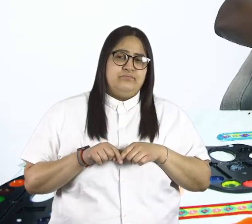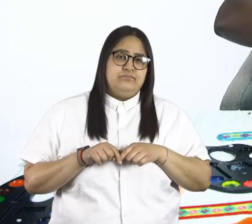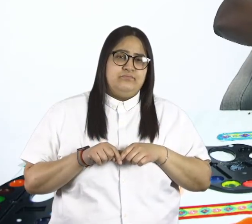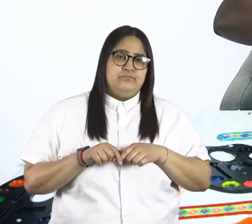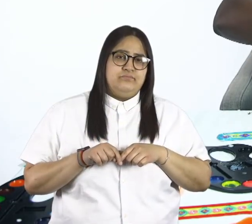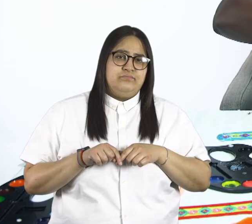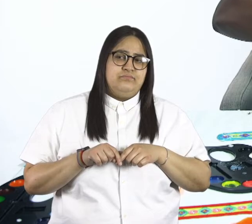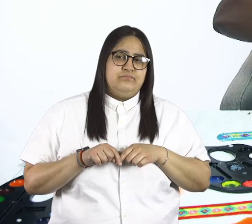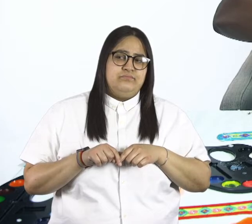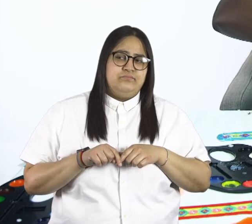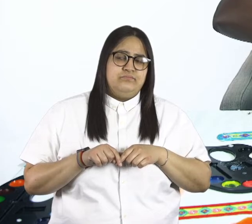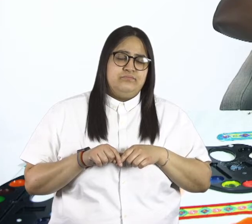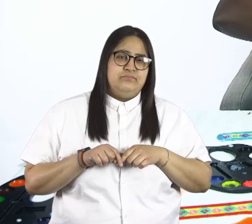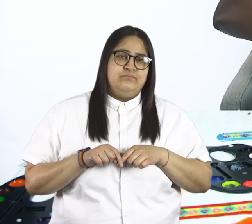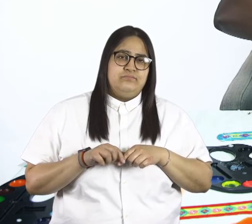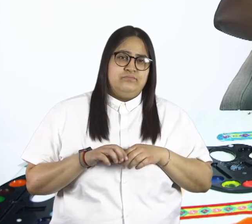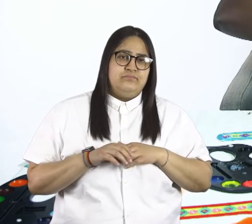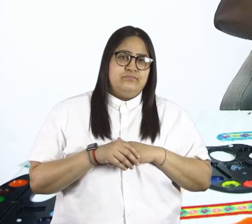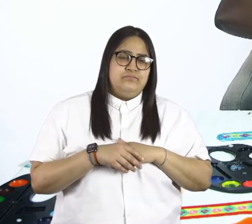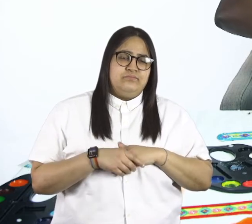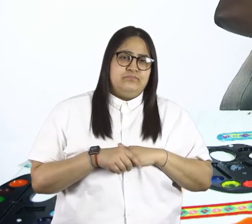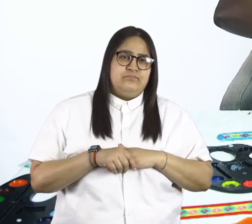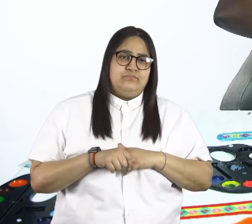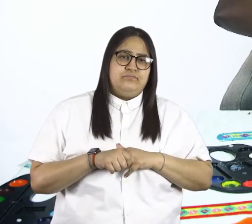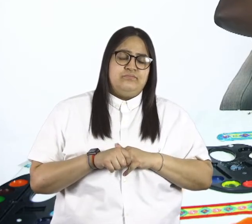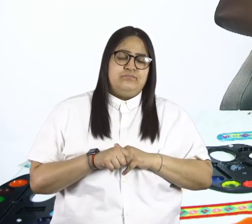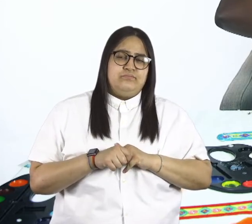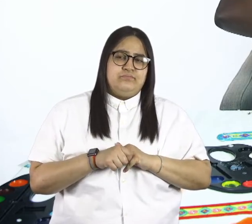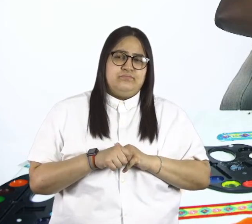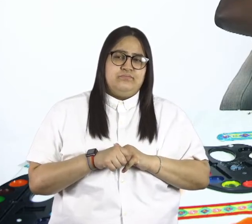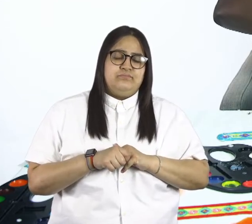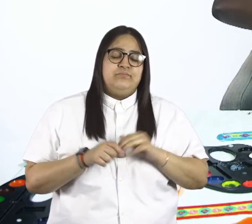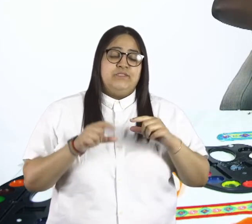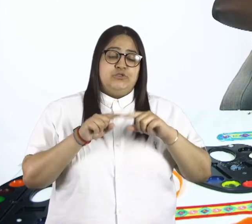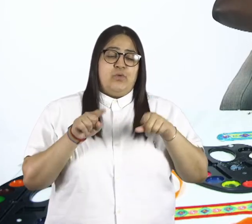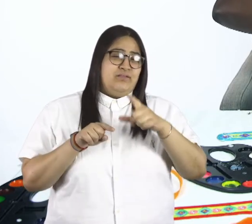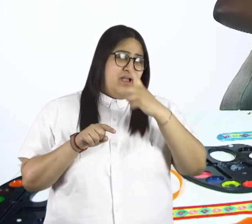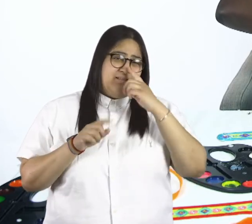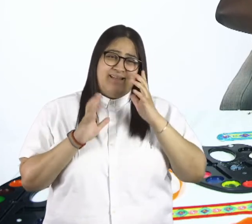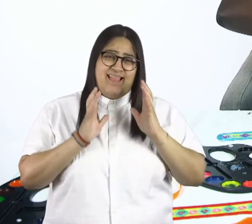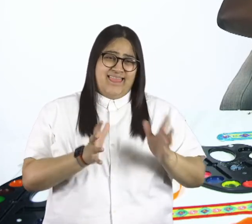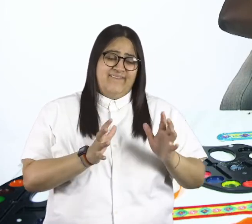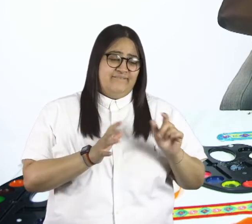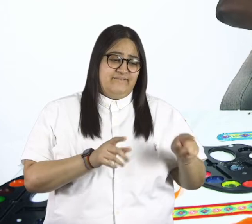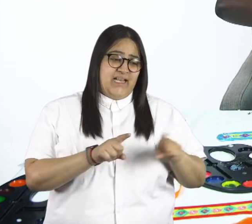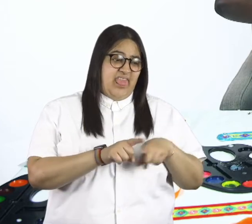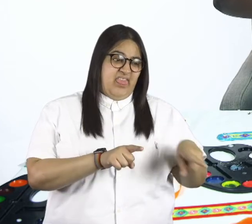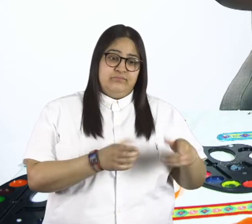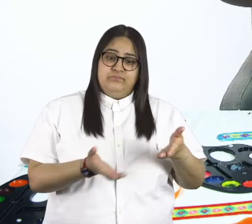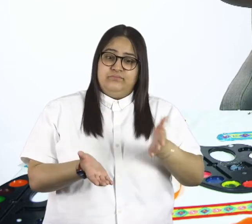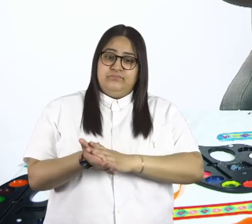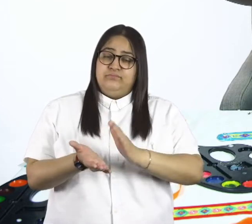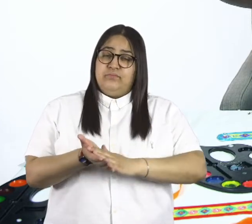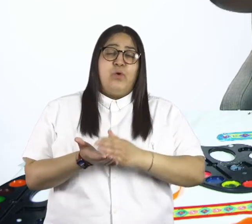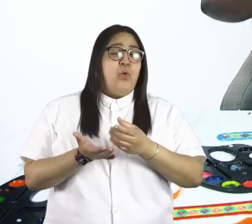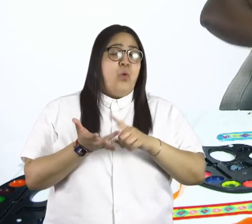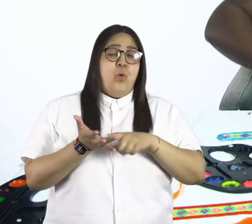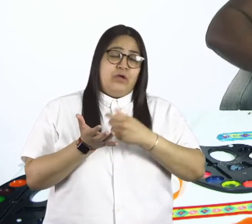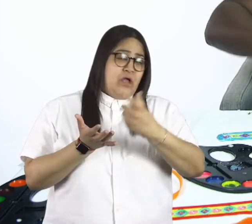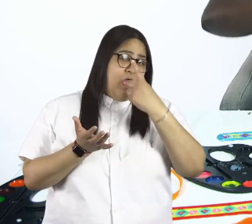could choose to be a bit different. Cut them into shapes, which is what I'm going to show you how to do in a minute.